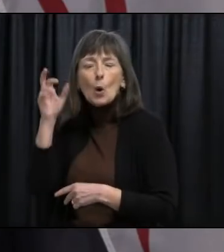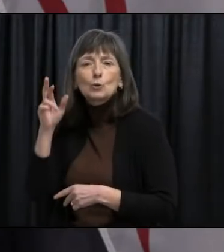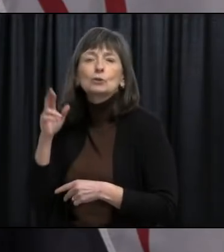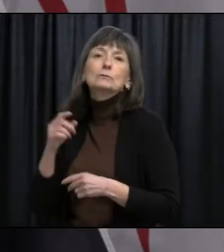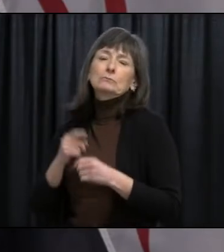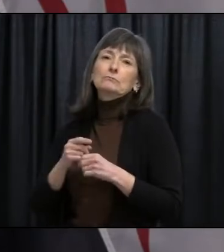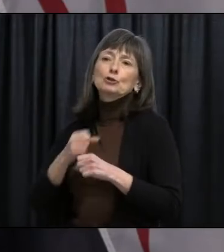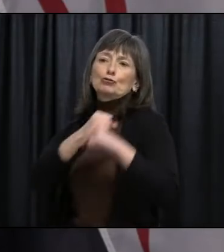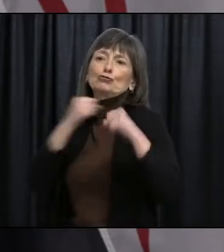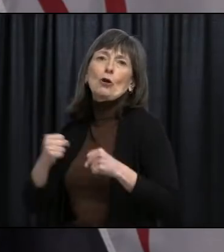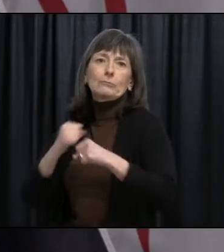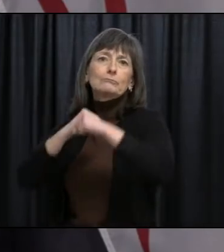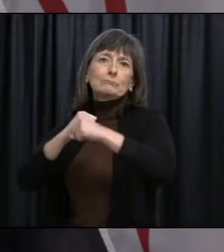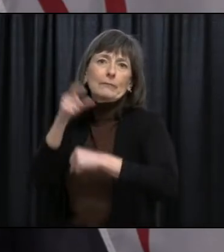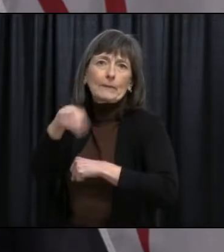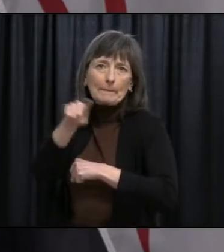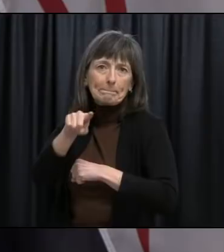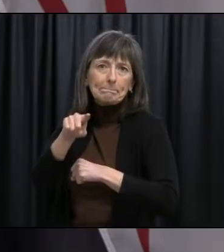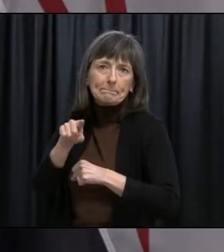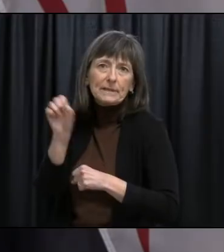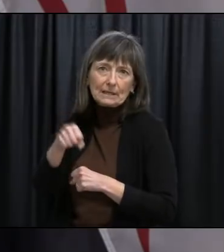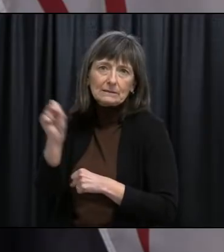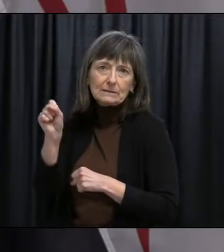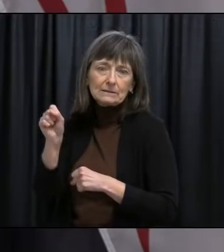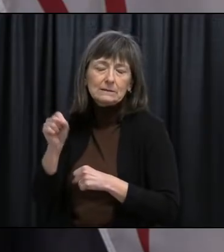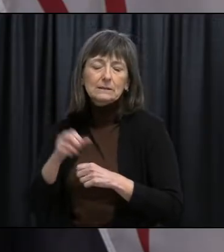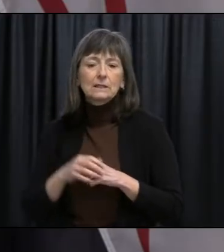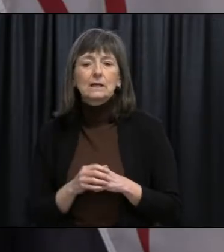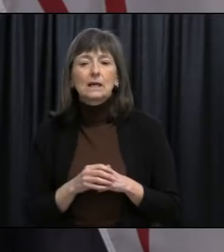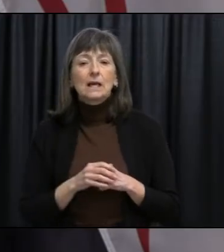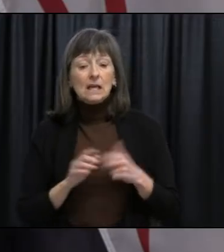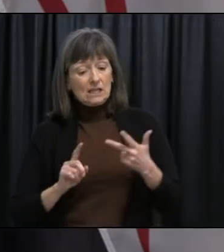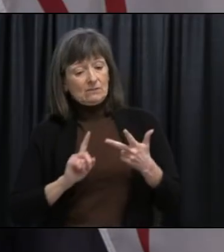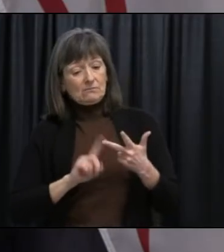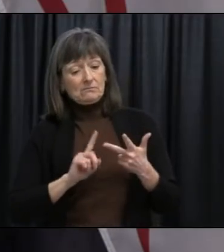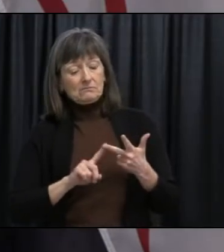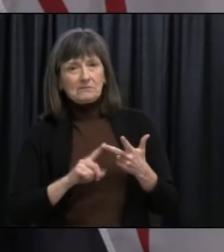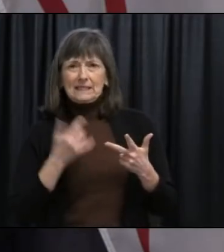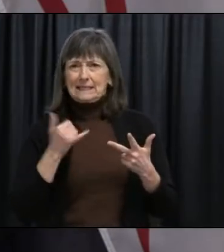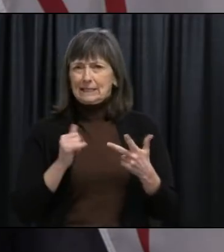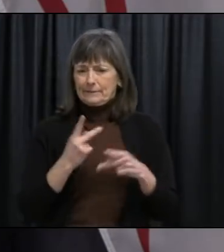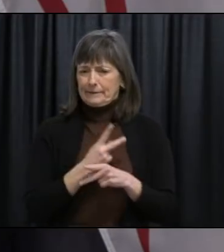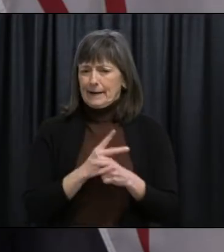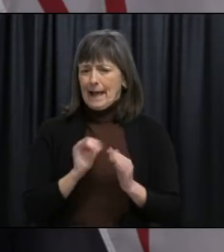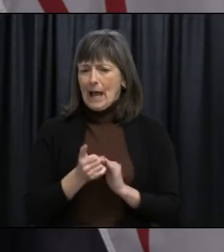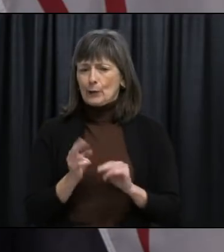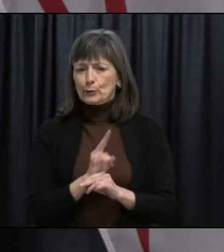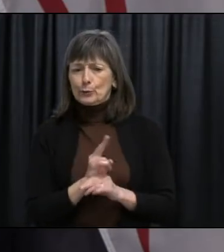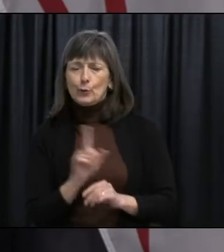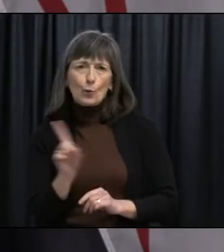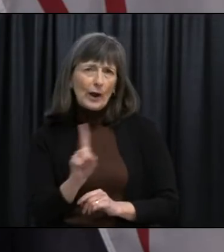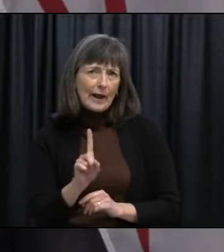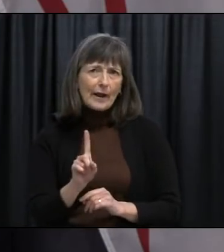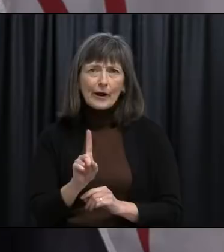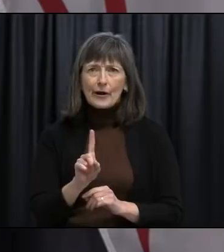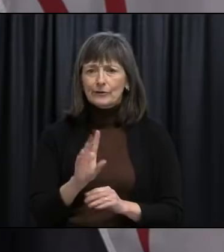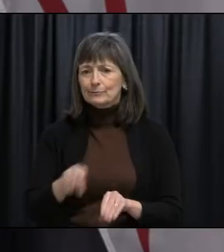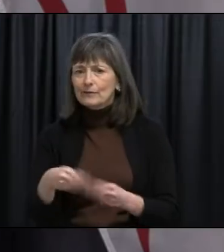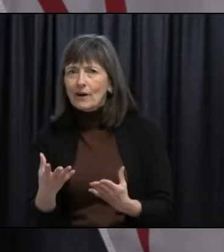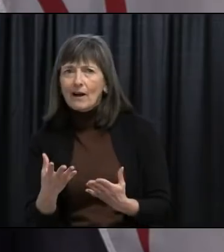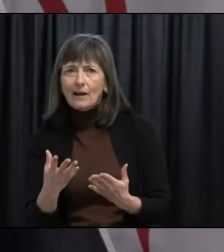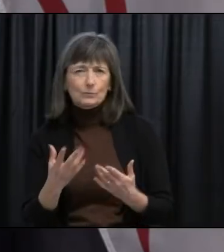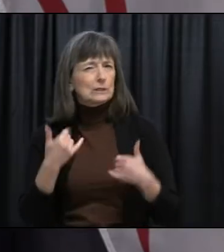that they need. We're still looking at ways that we can incorporate AstraZeneca into the plan and how best to use it. Certainly